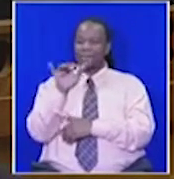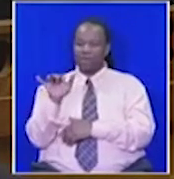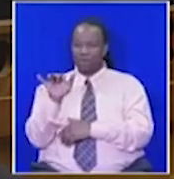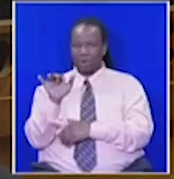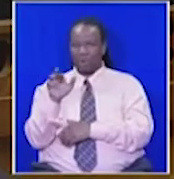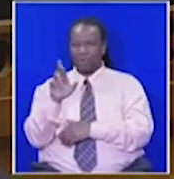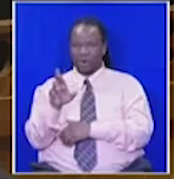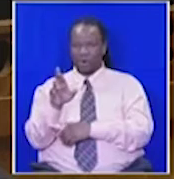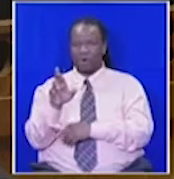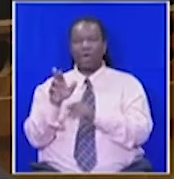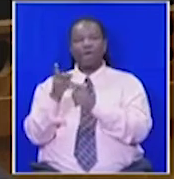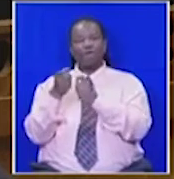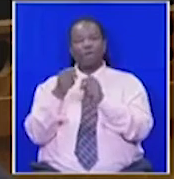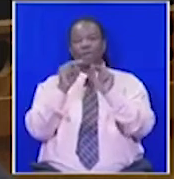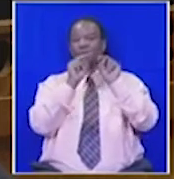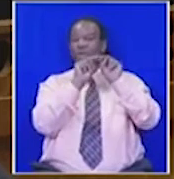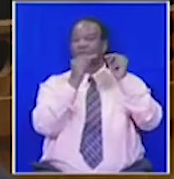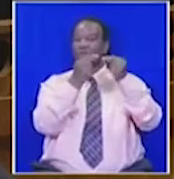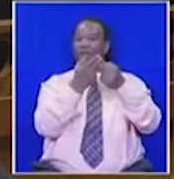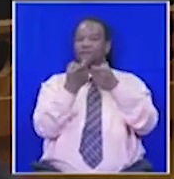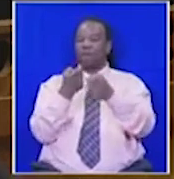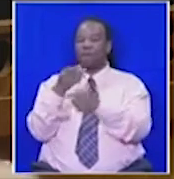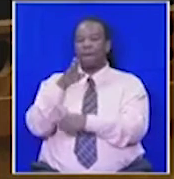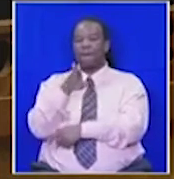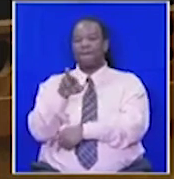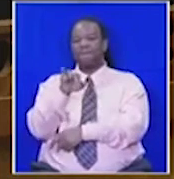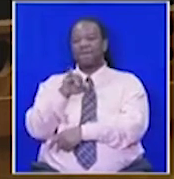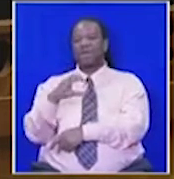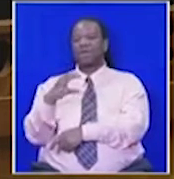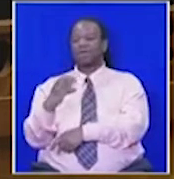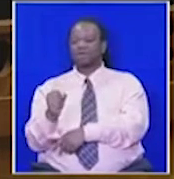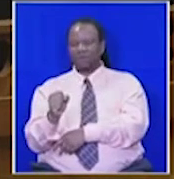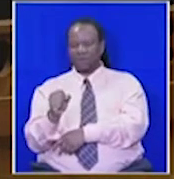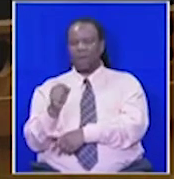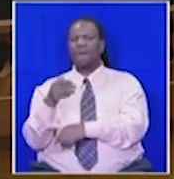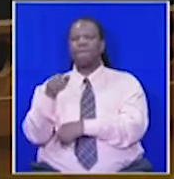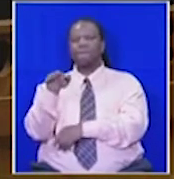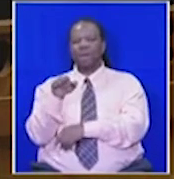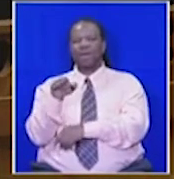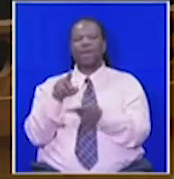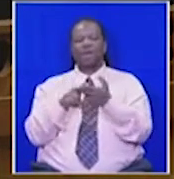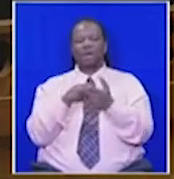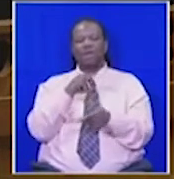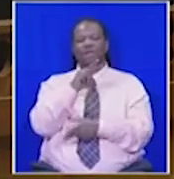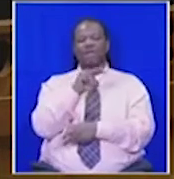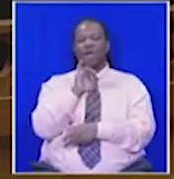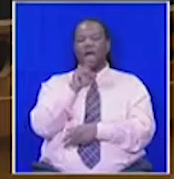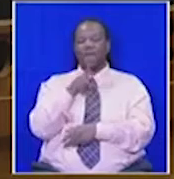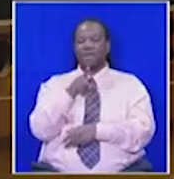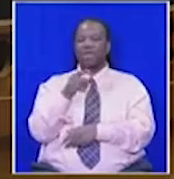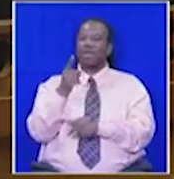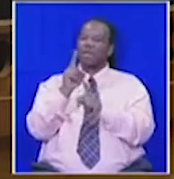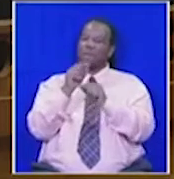cuts in the National Treasury, the BRICS Bank, and in the Department of Defense, the VIP presidential jet. This is how